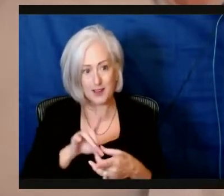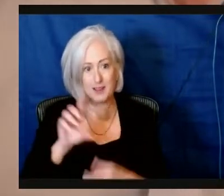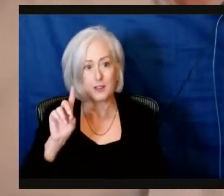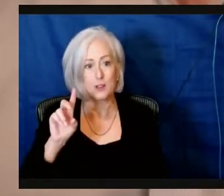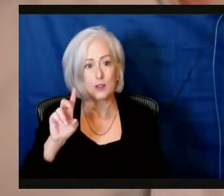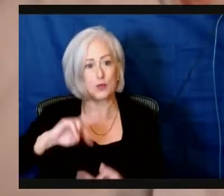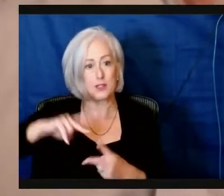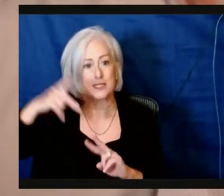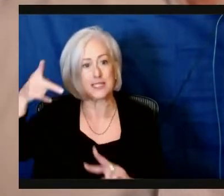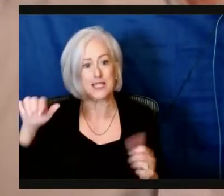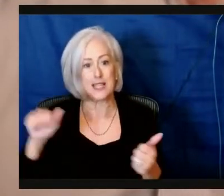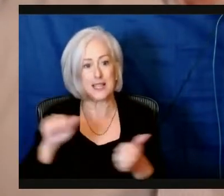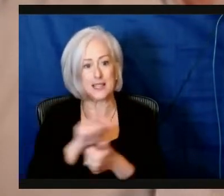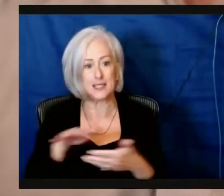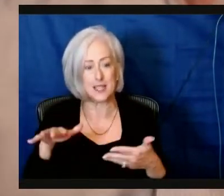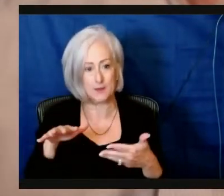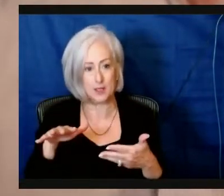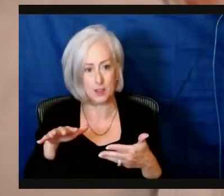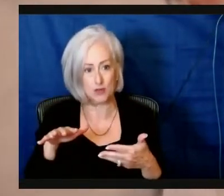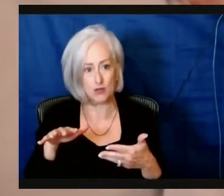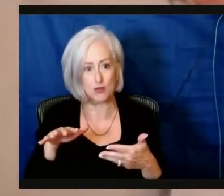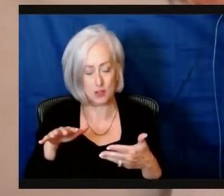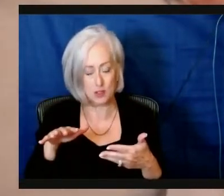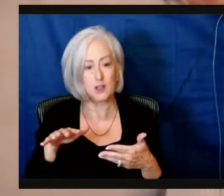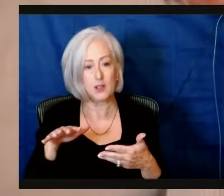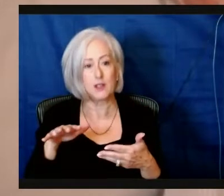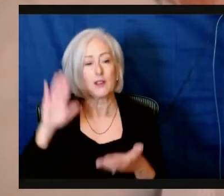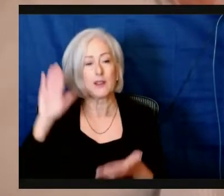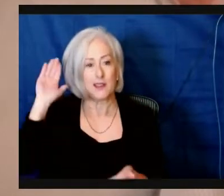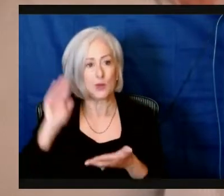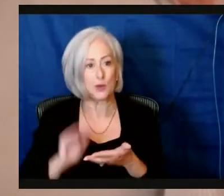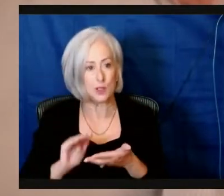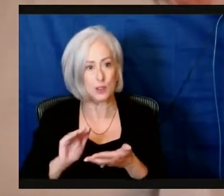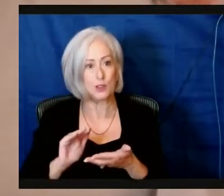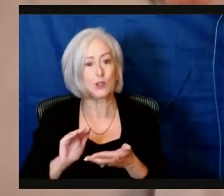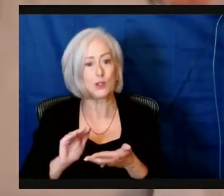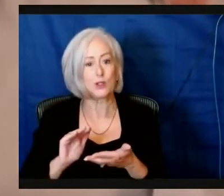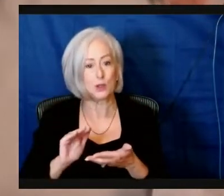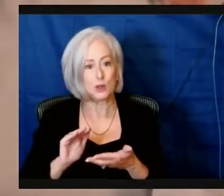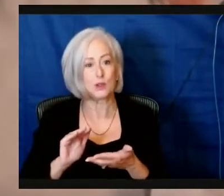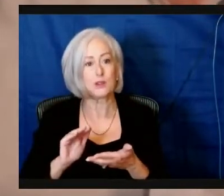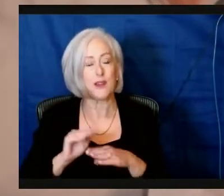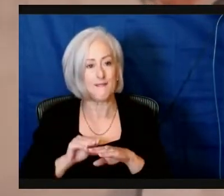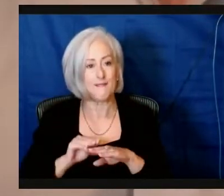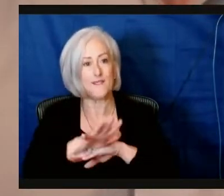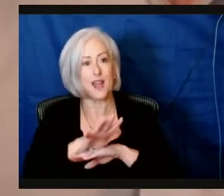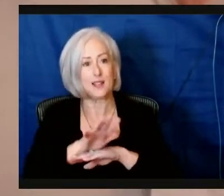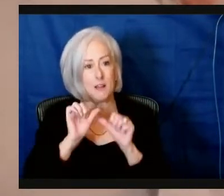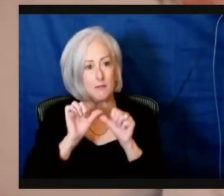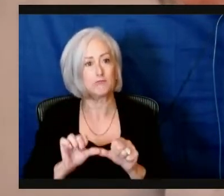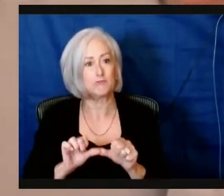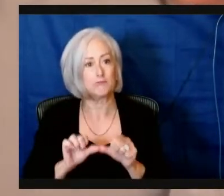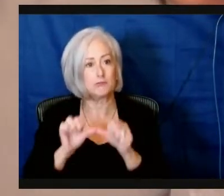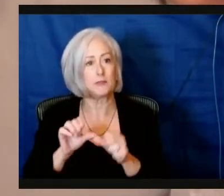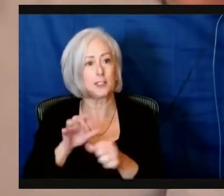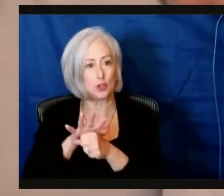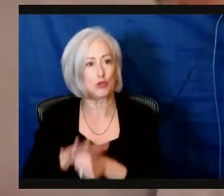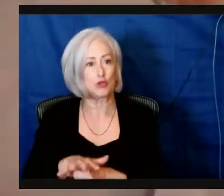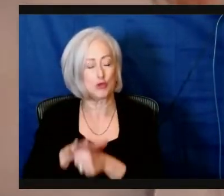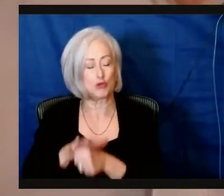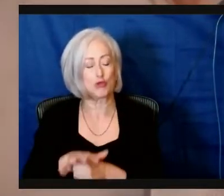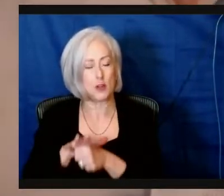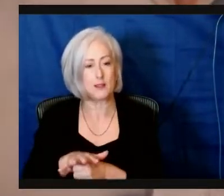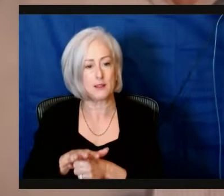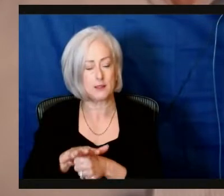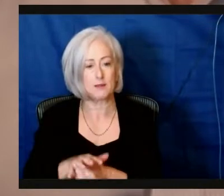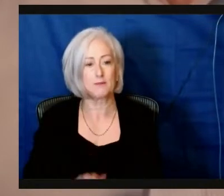therefore mitigate the effects of persistent chronic stress, both in space and here on